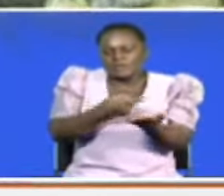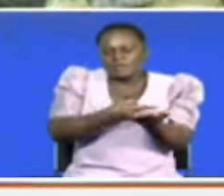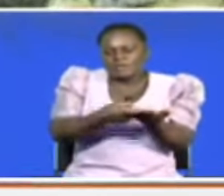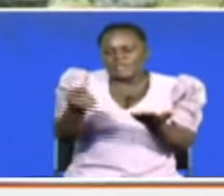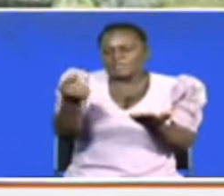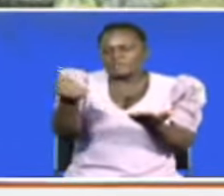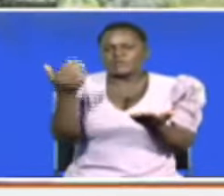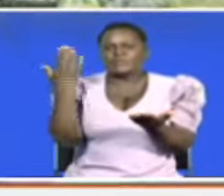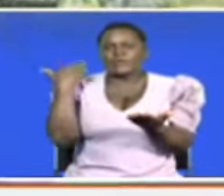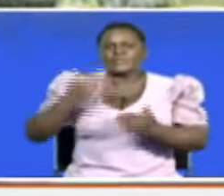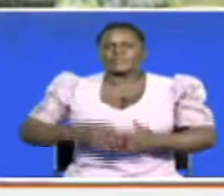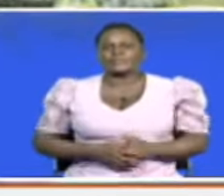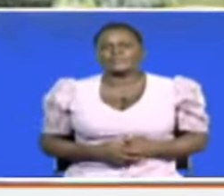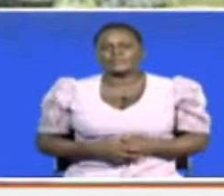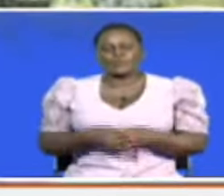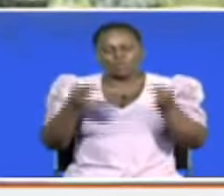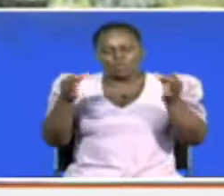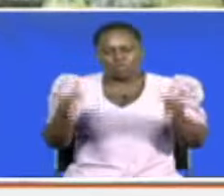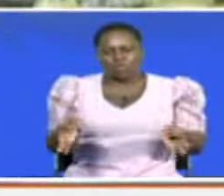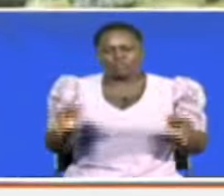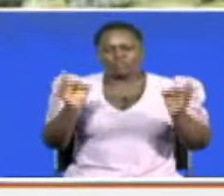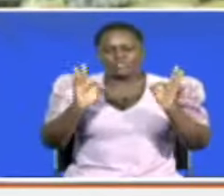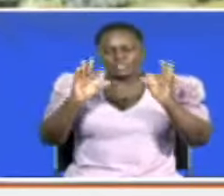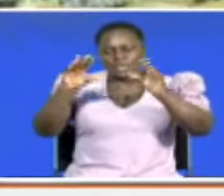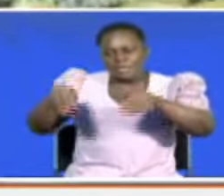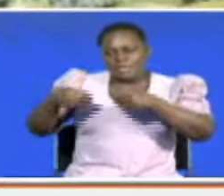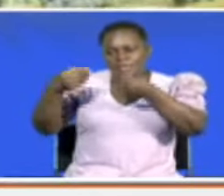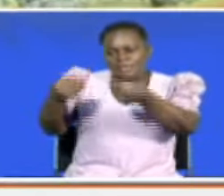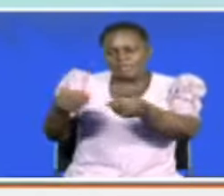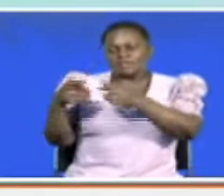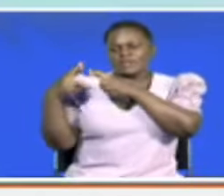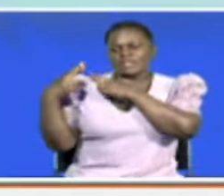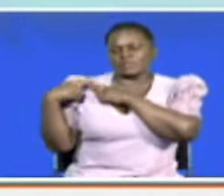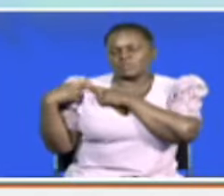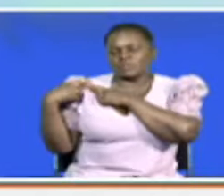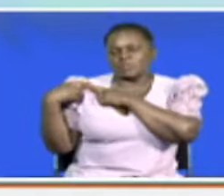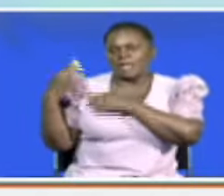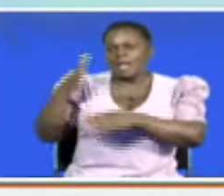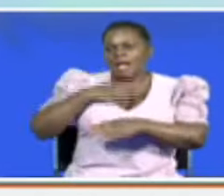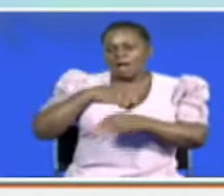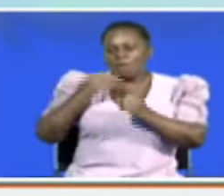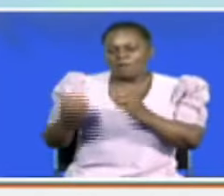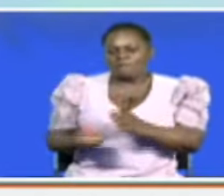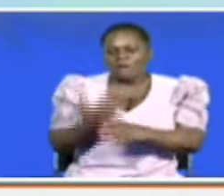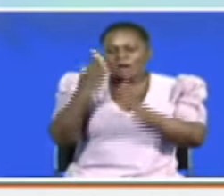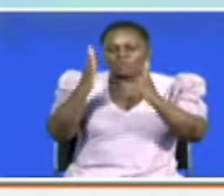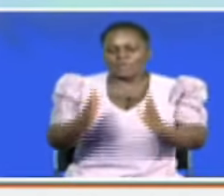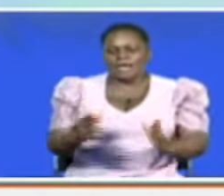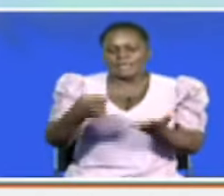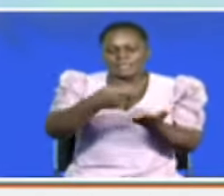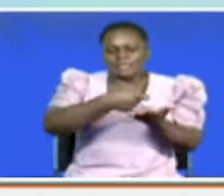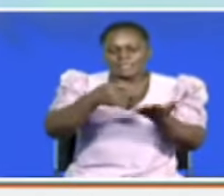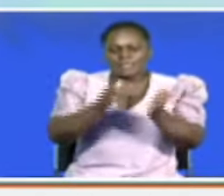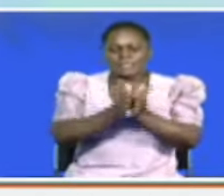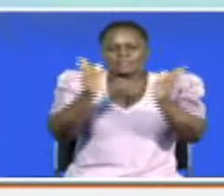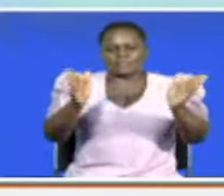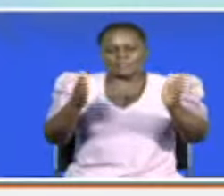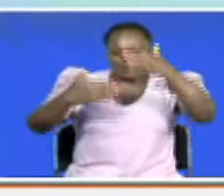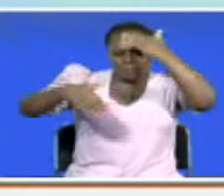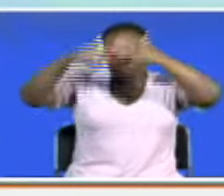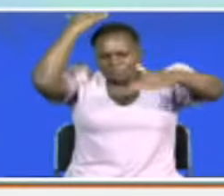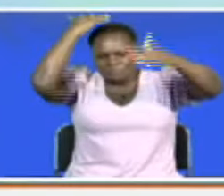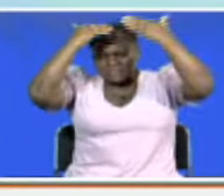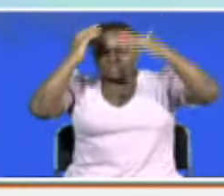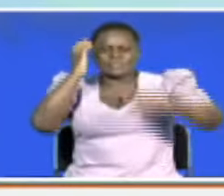ago. I formally task our founding Secretary General, Professor Peter